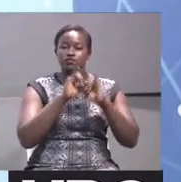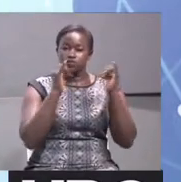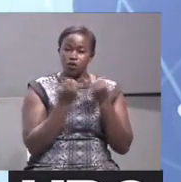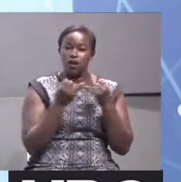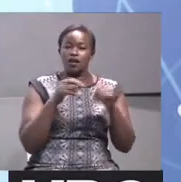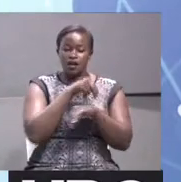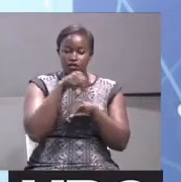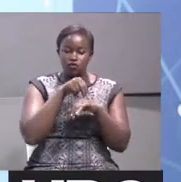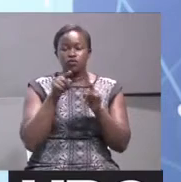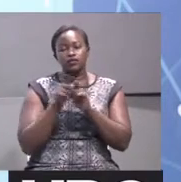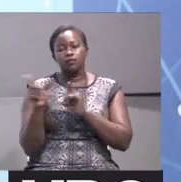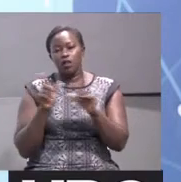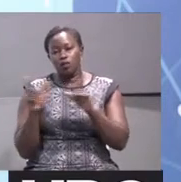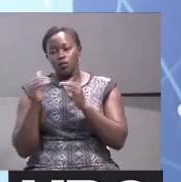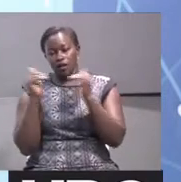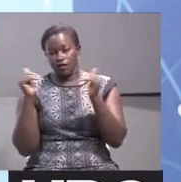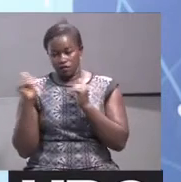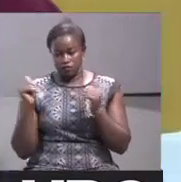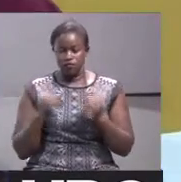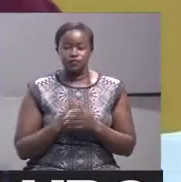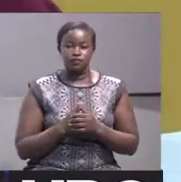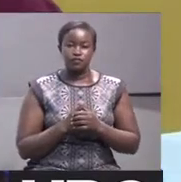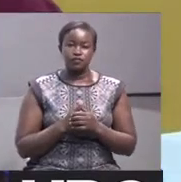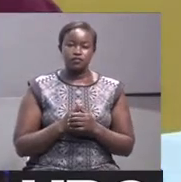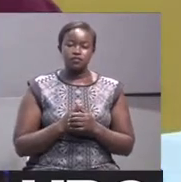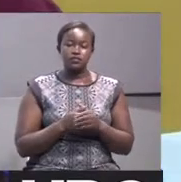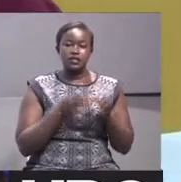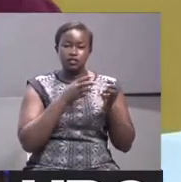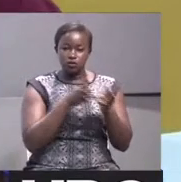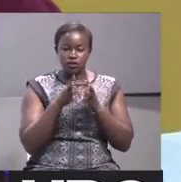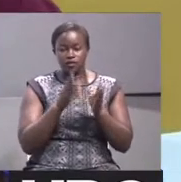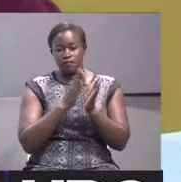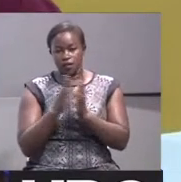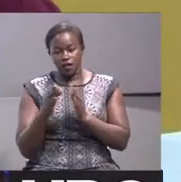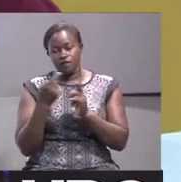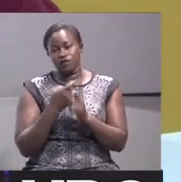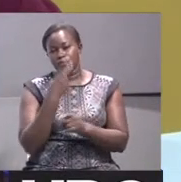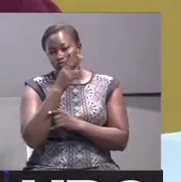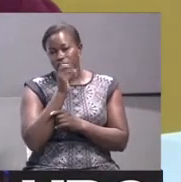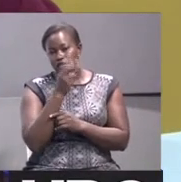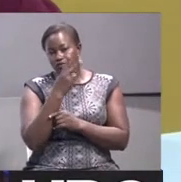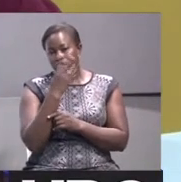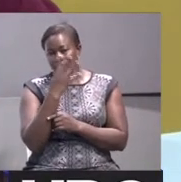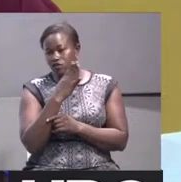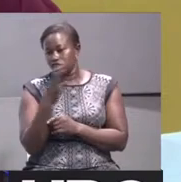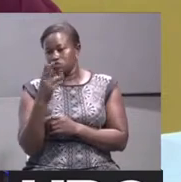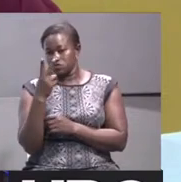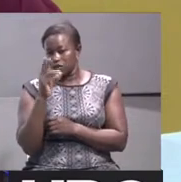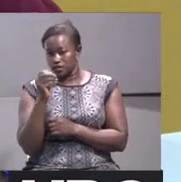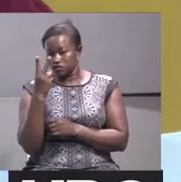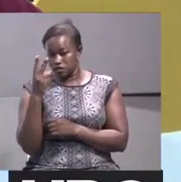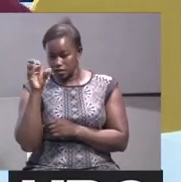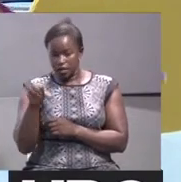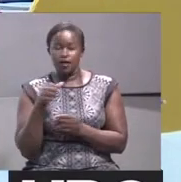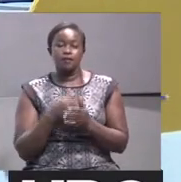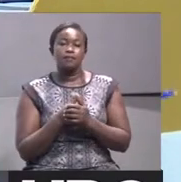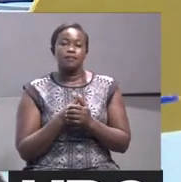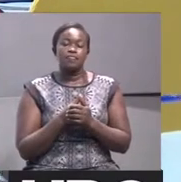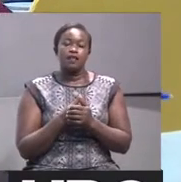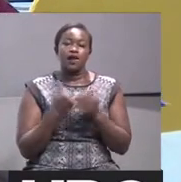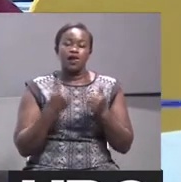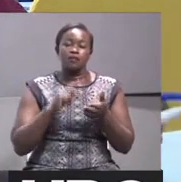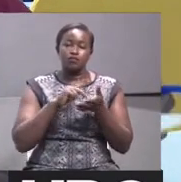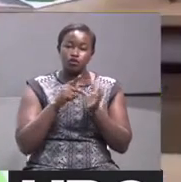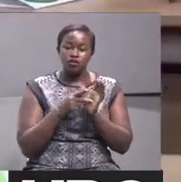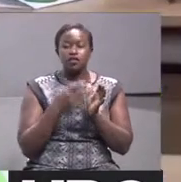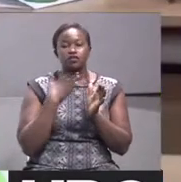local levels. A strategic plan from 2024 to 2029, the AROA project seeks